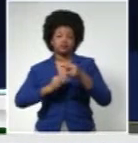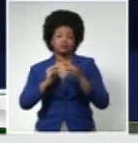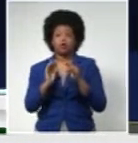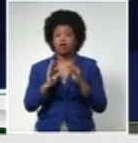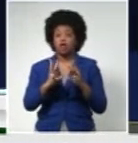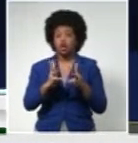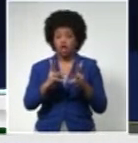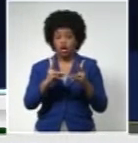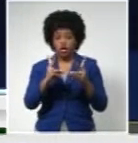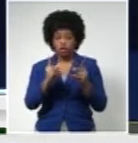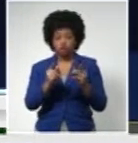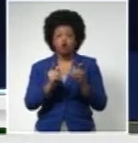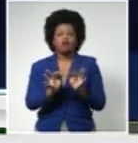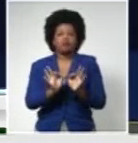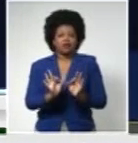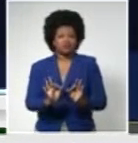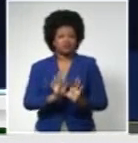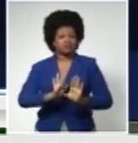is